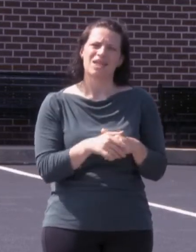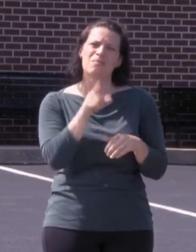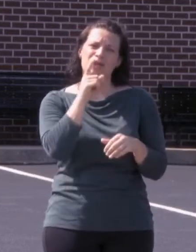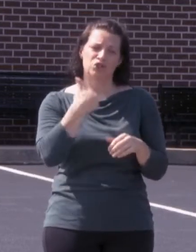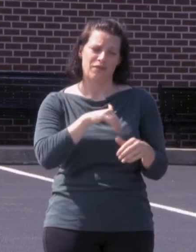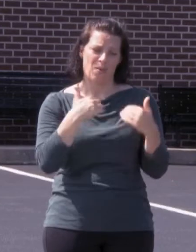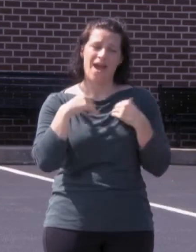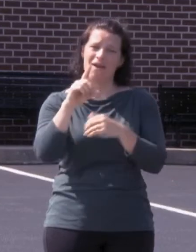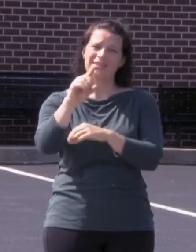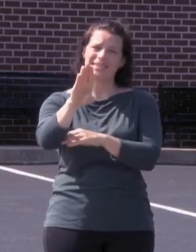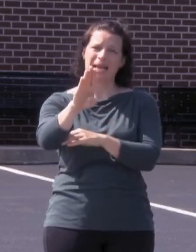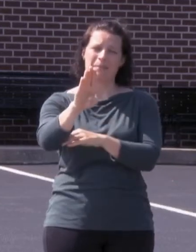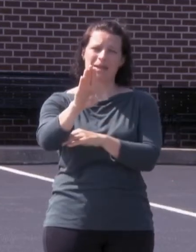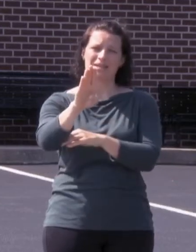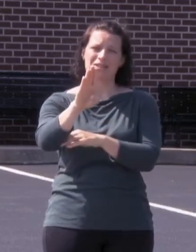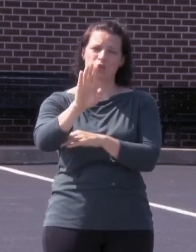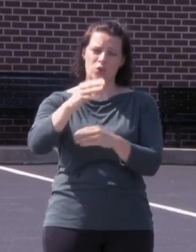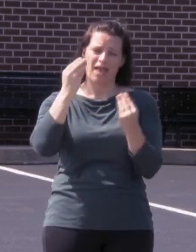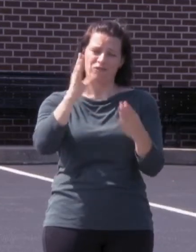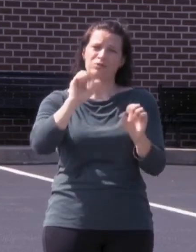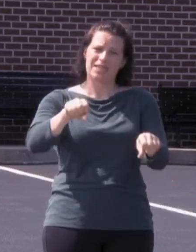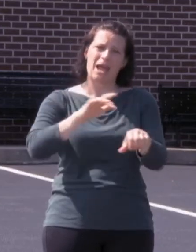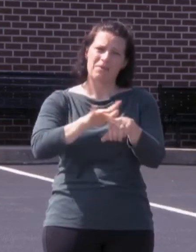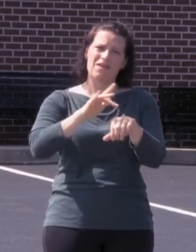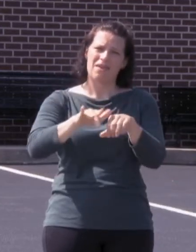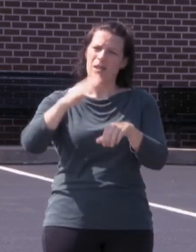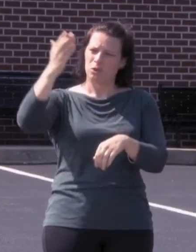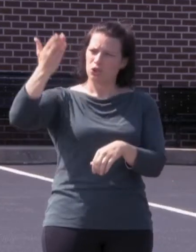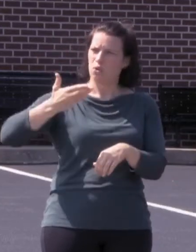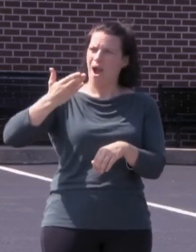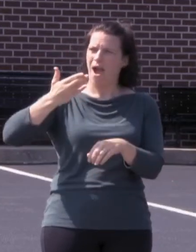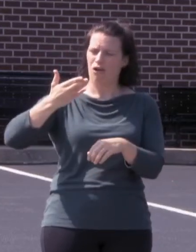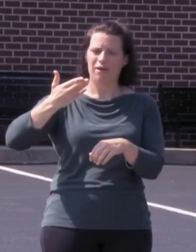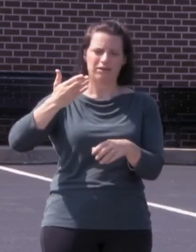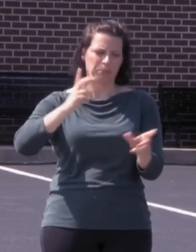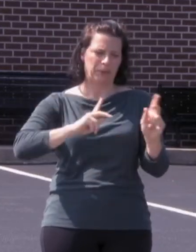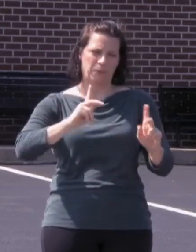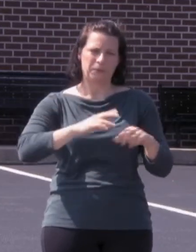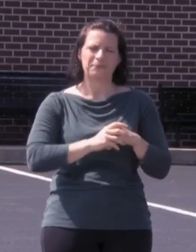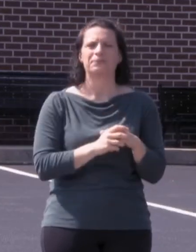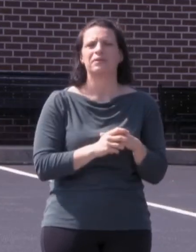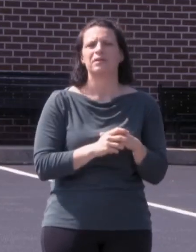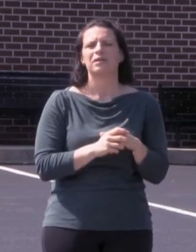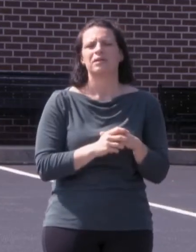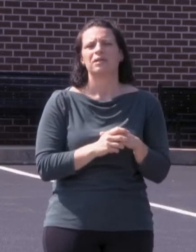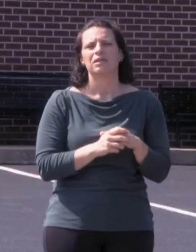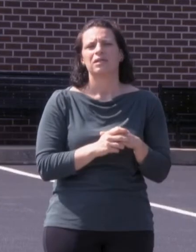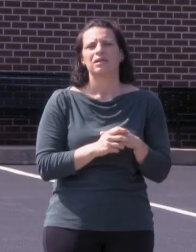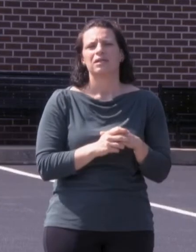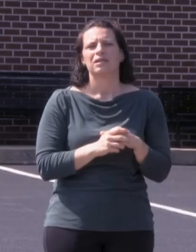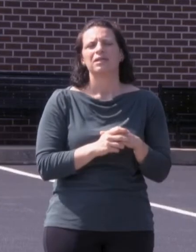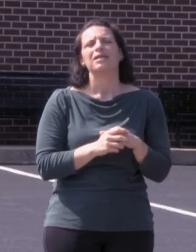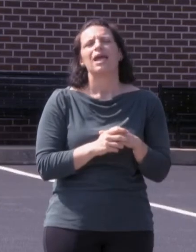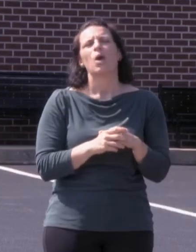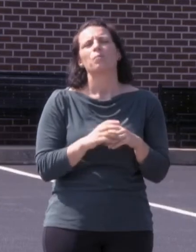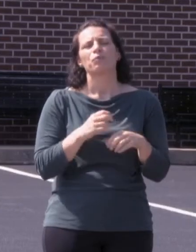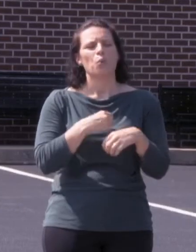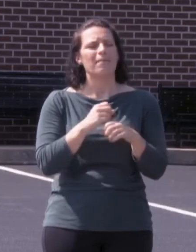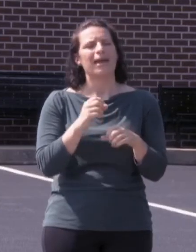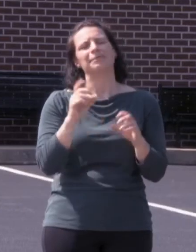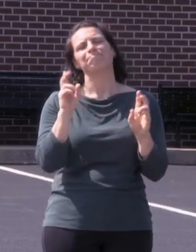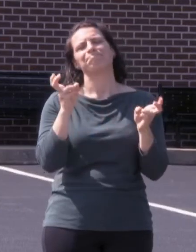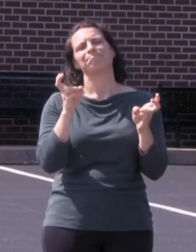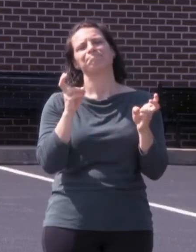have a database so that information can be available to hiring officials. And we make a down payment